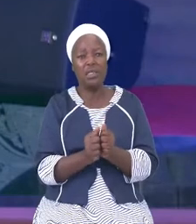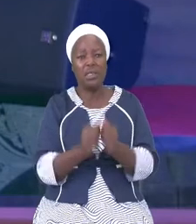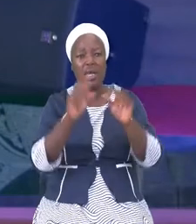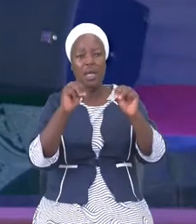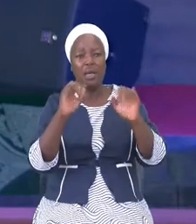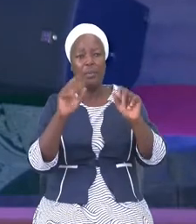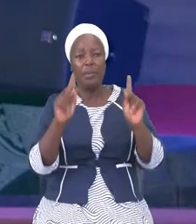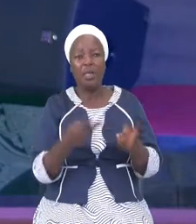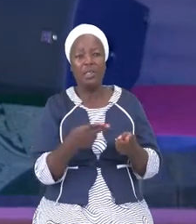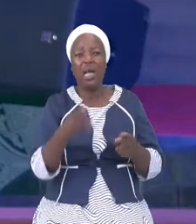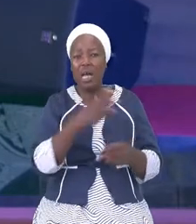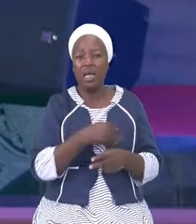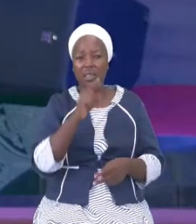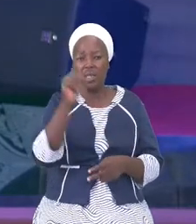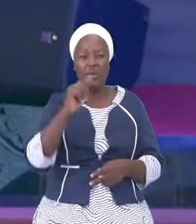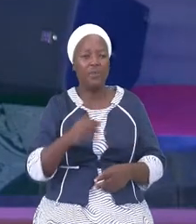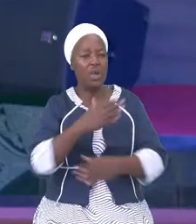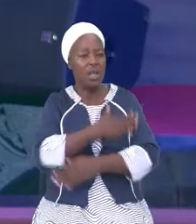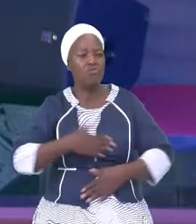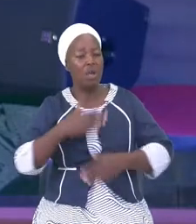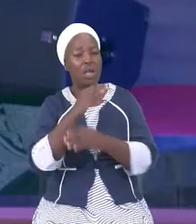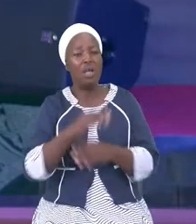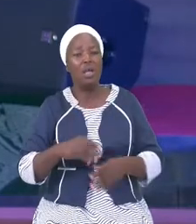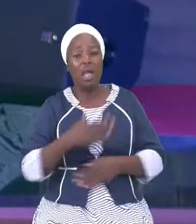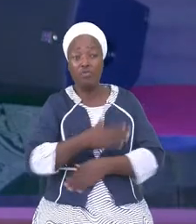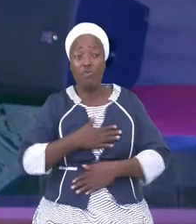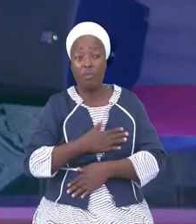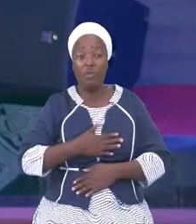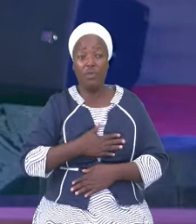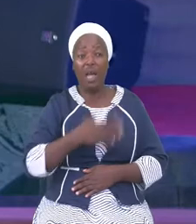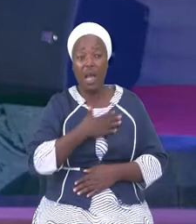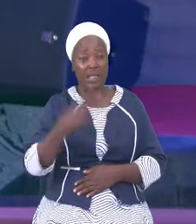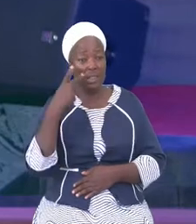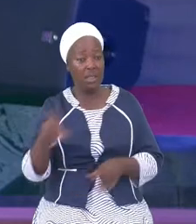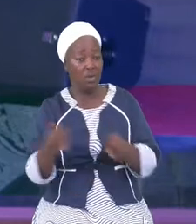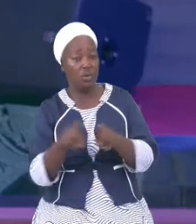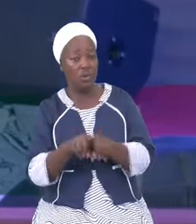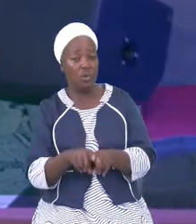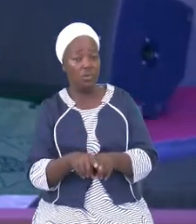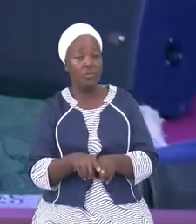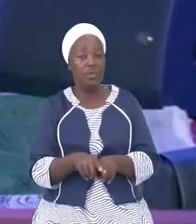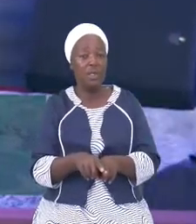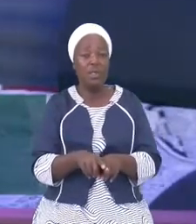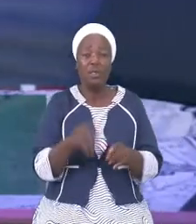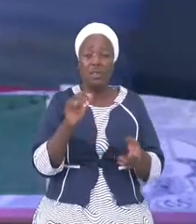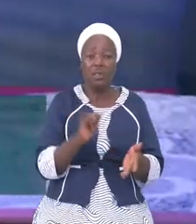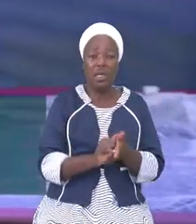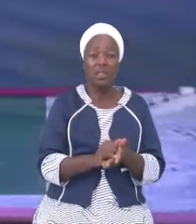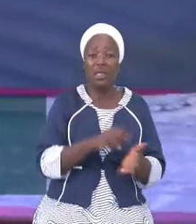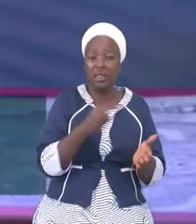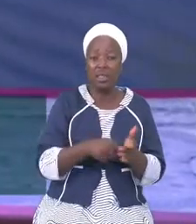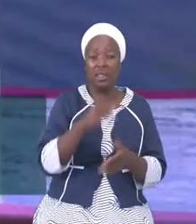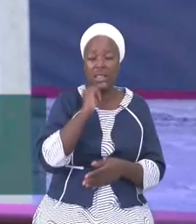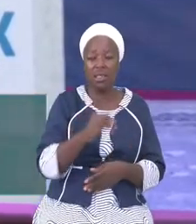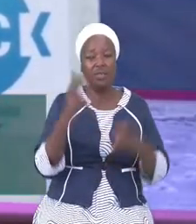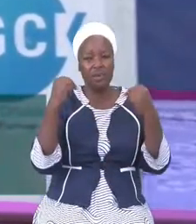and behold also that this is vanity. When a person gives himself